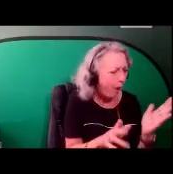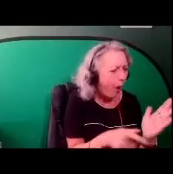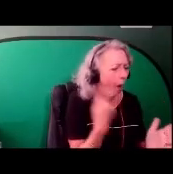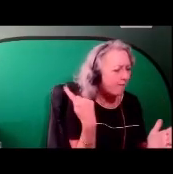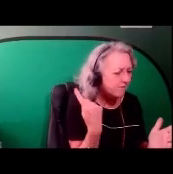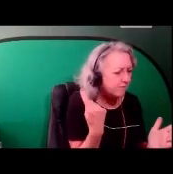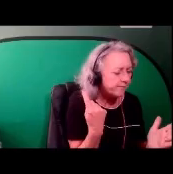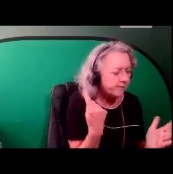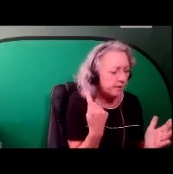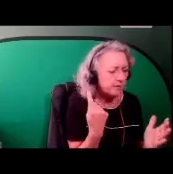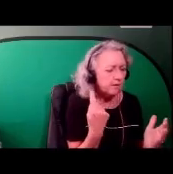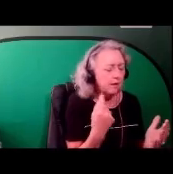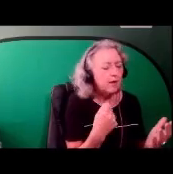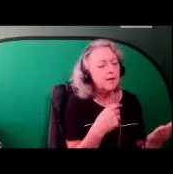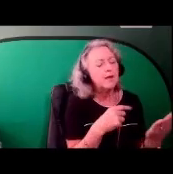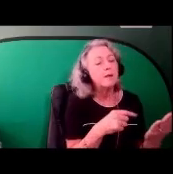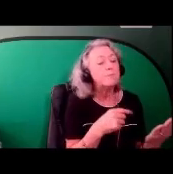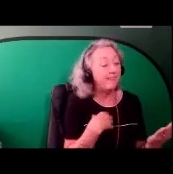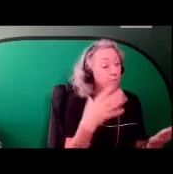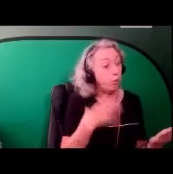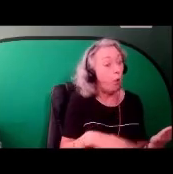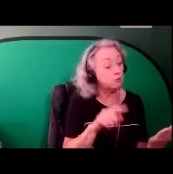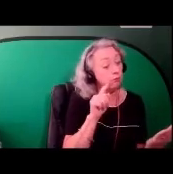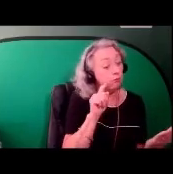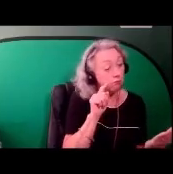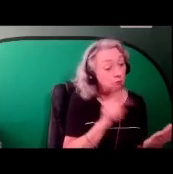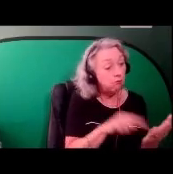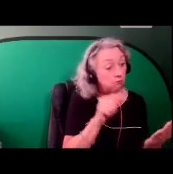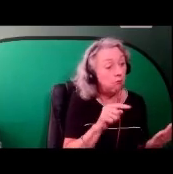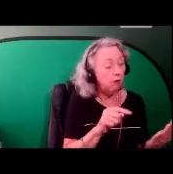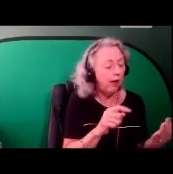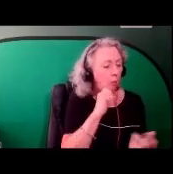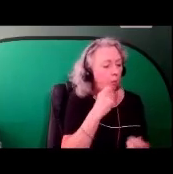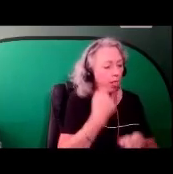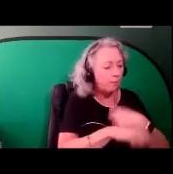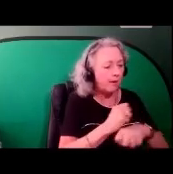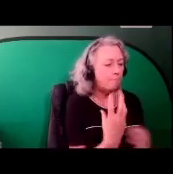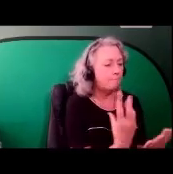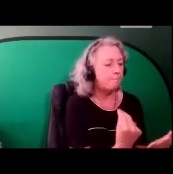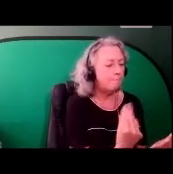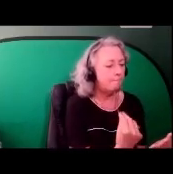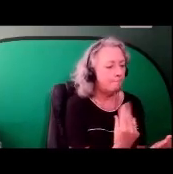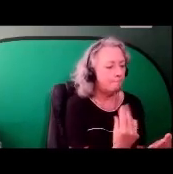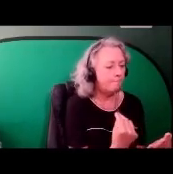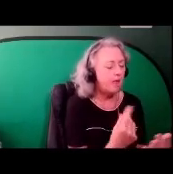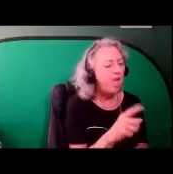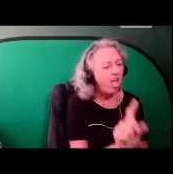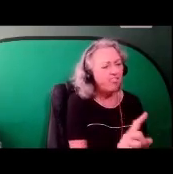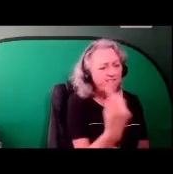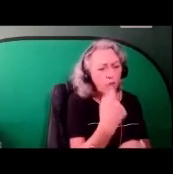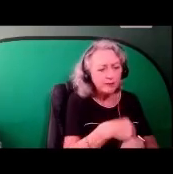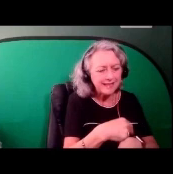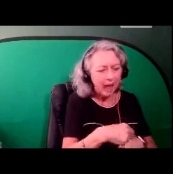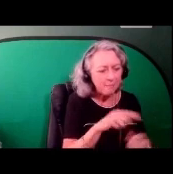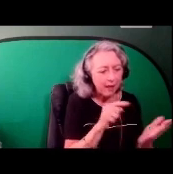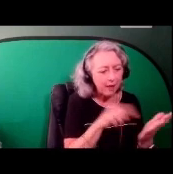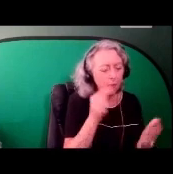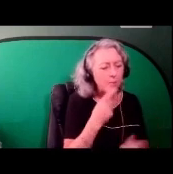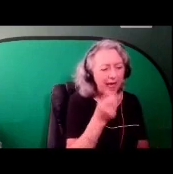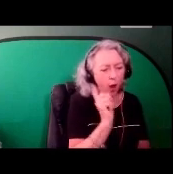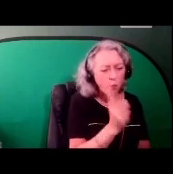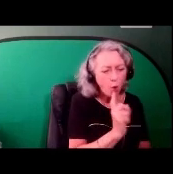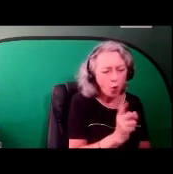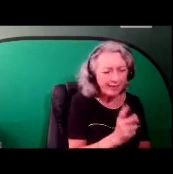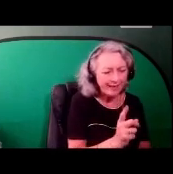or you would single tap on it rather, and VoiceOver would turn on. The first time you do that, you'll get a warning, and the warning will tell you